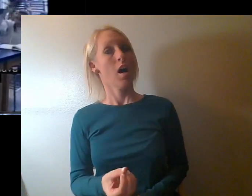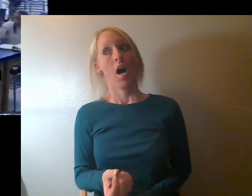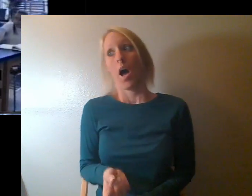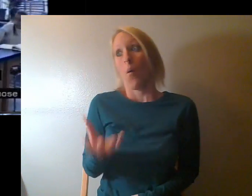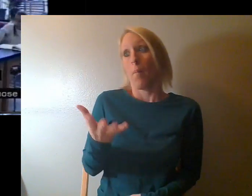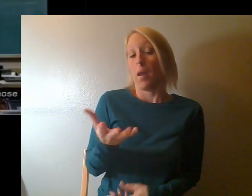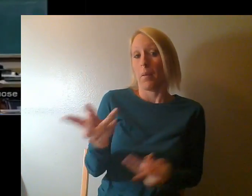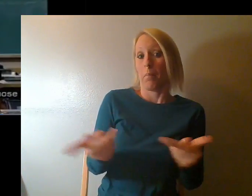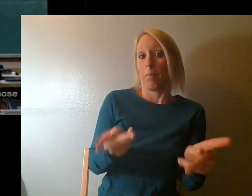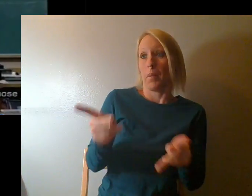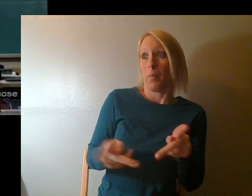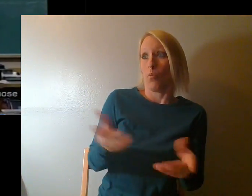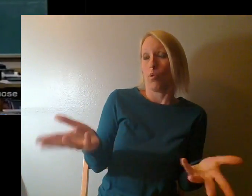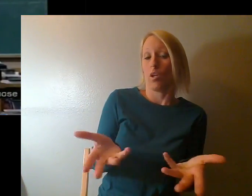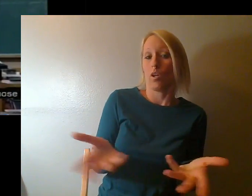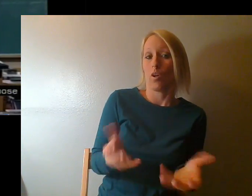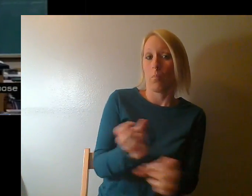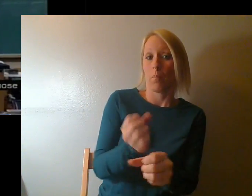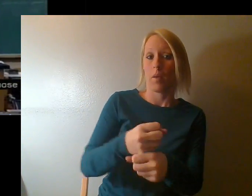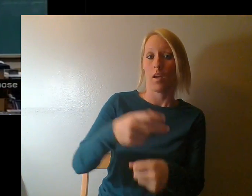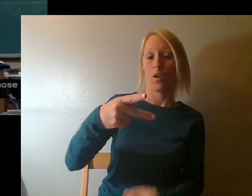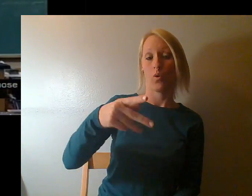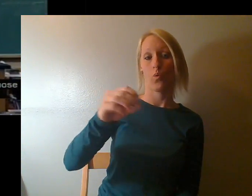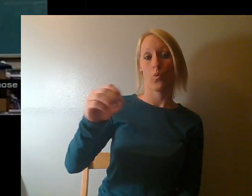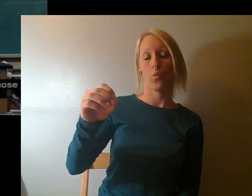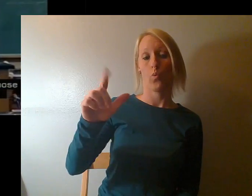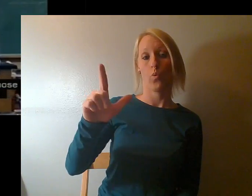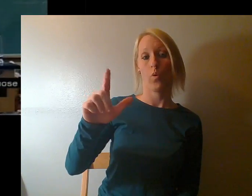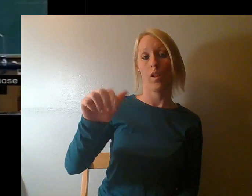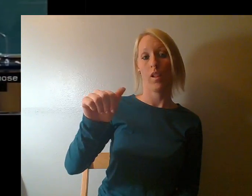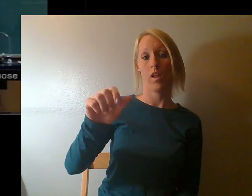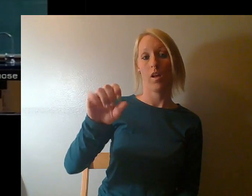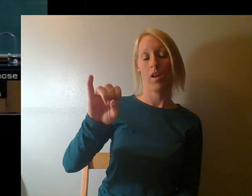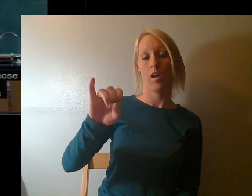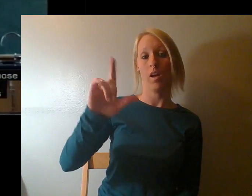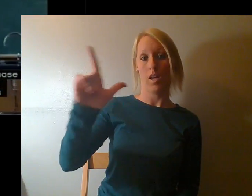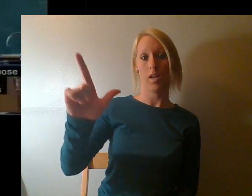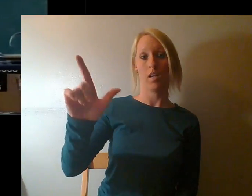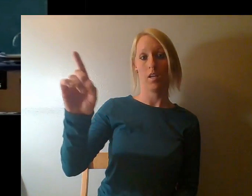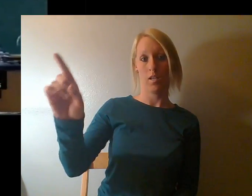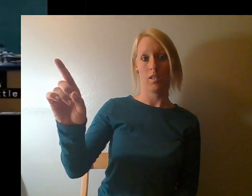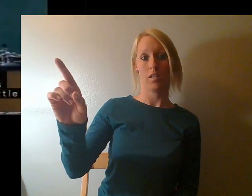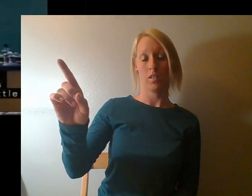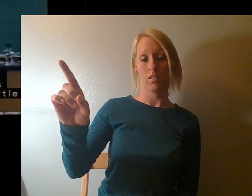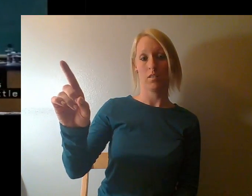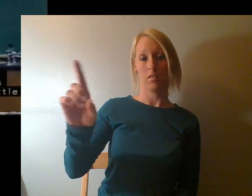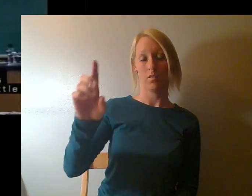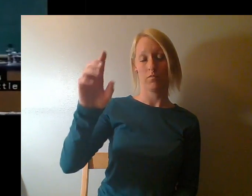Now, Kool-Aid, if you buy those little packages, right, if I remember my directions